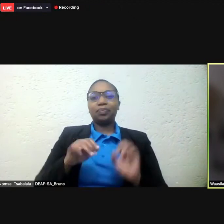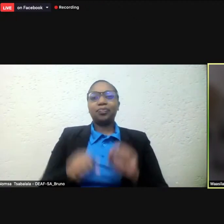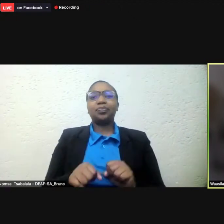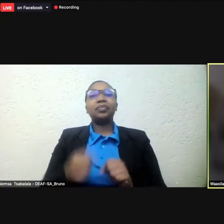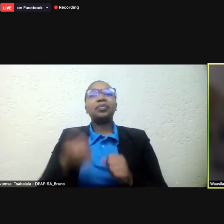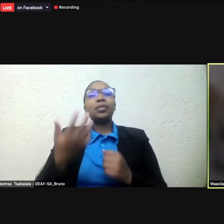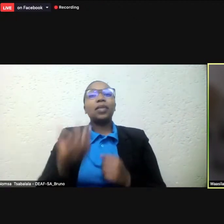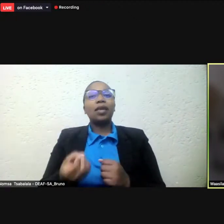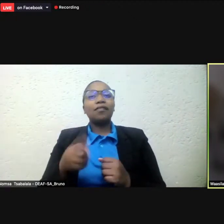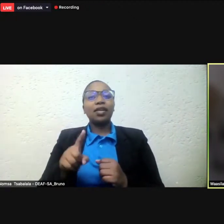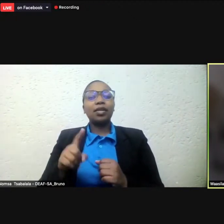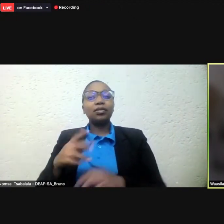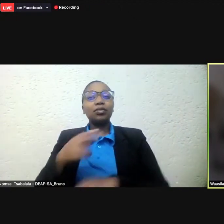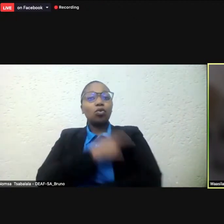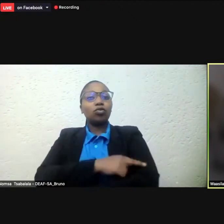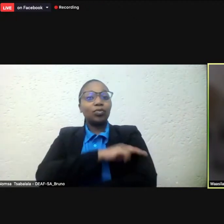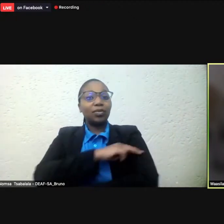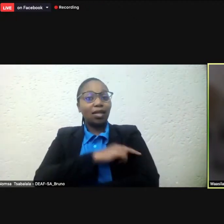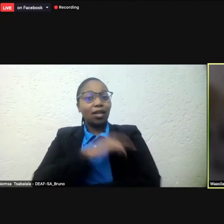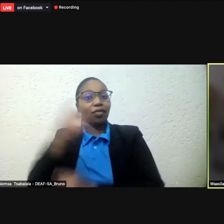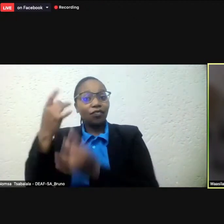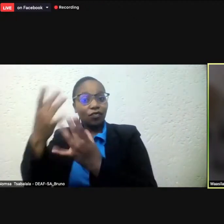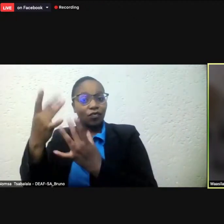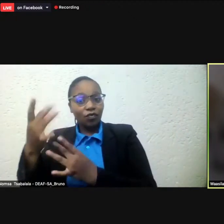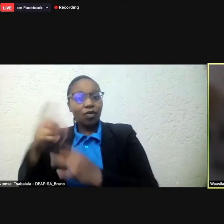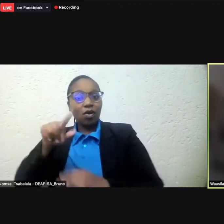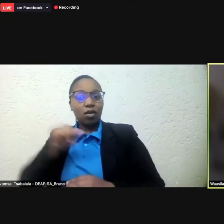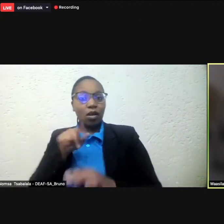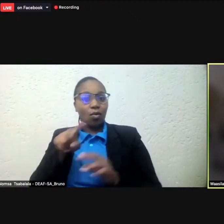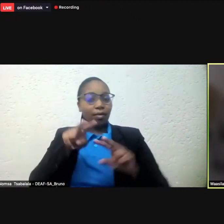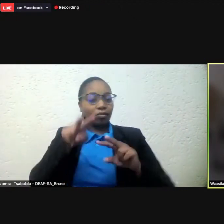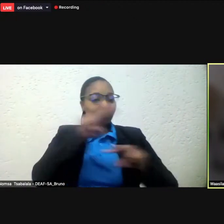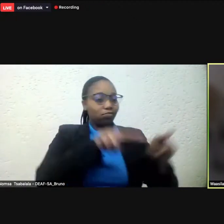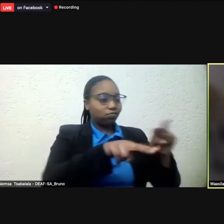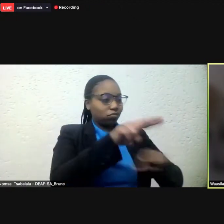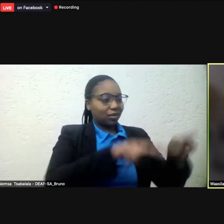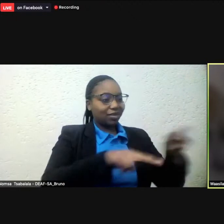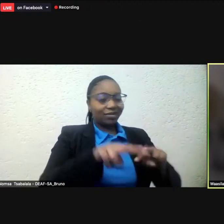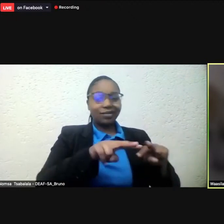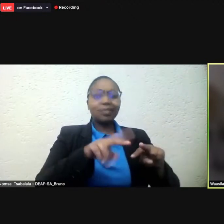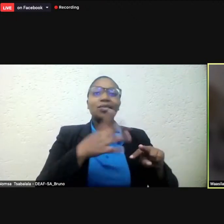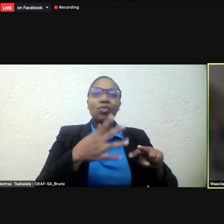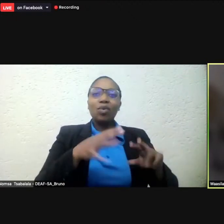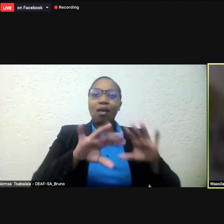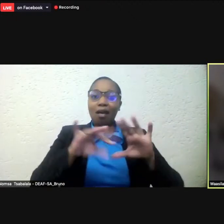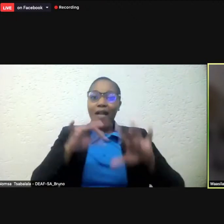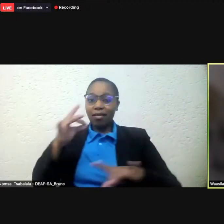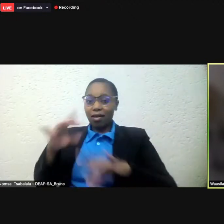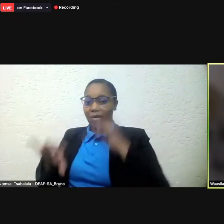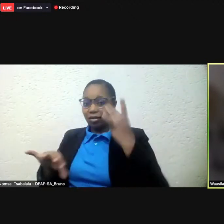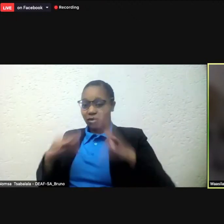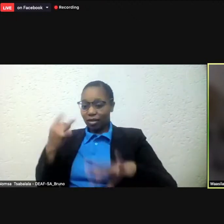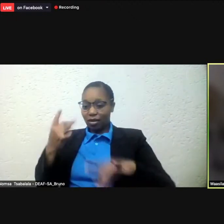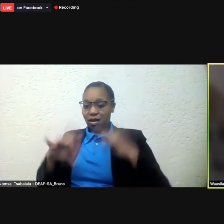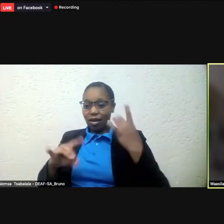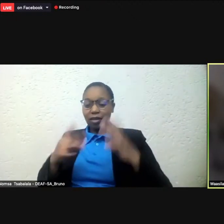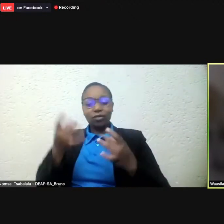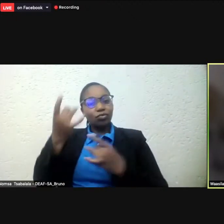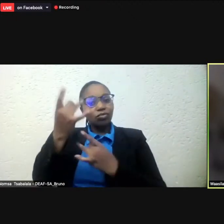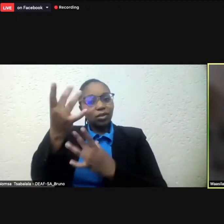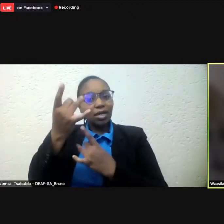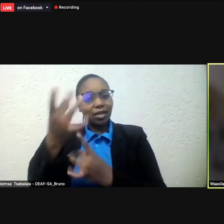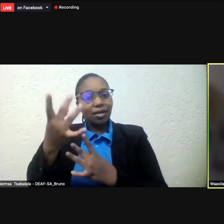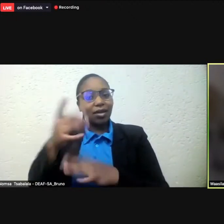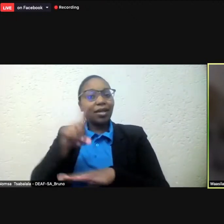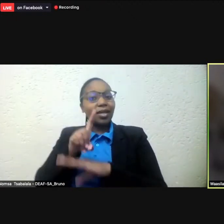our surveillance platform. And we analyze data for Epi weeks, and the epidemiologic week ends on a Saturday